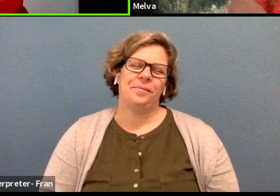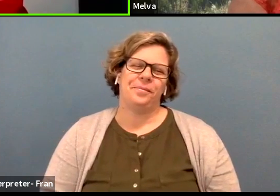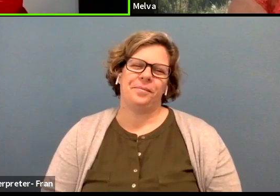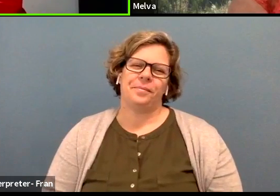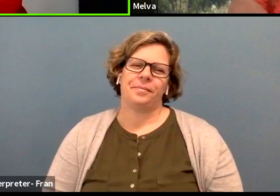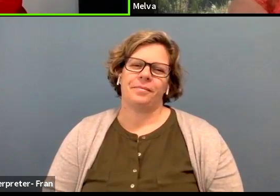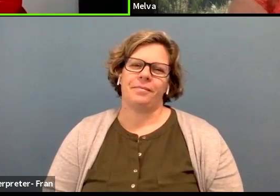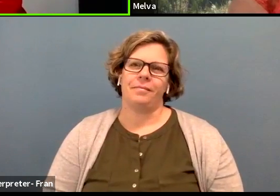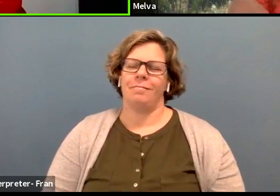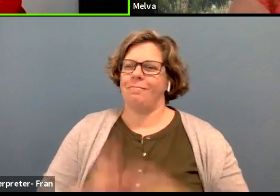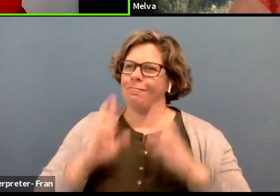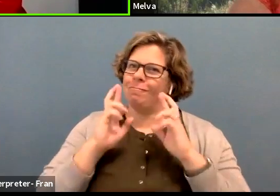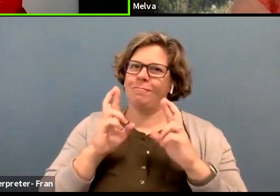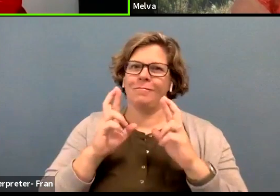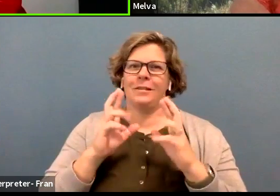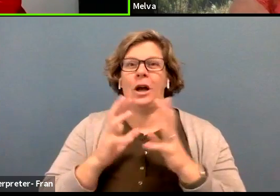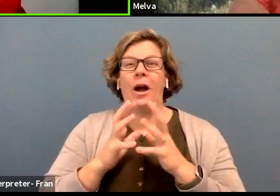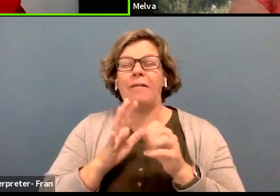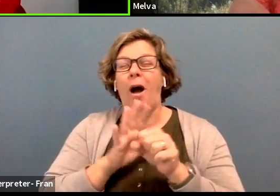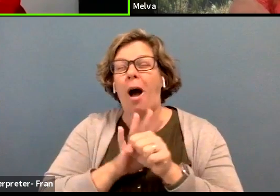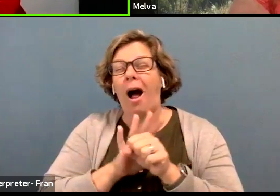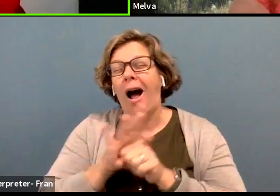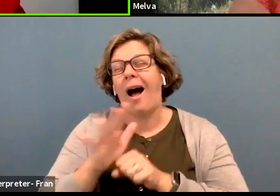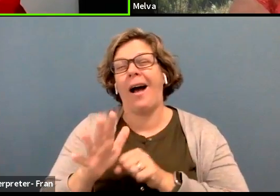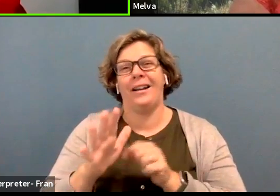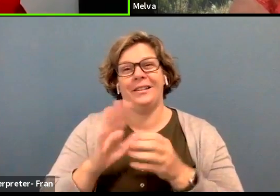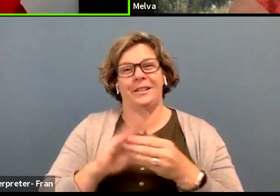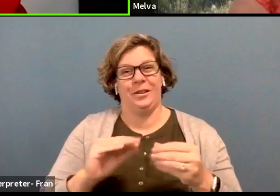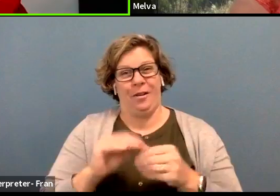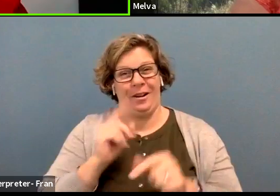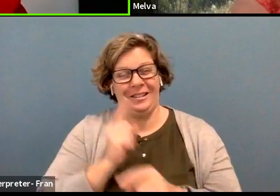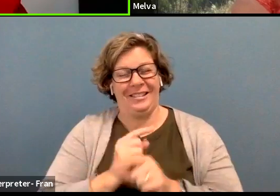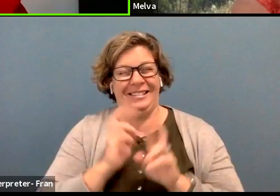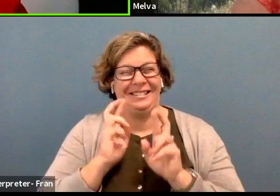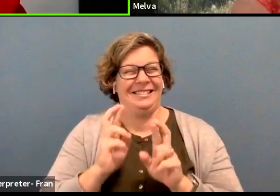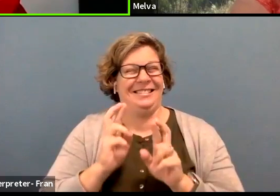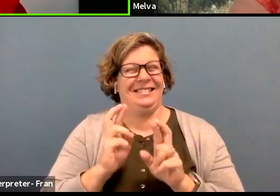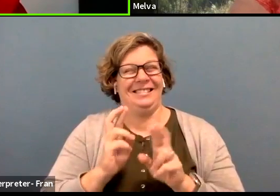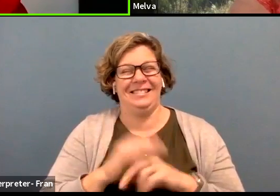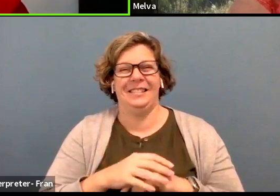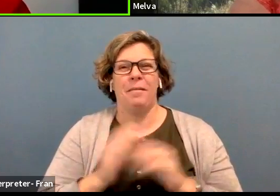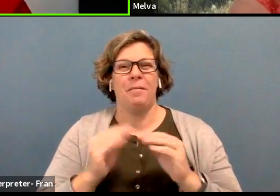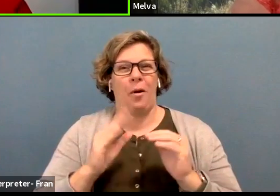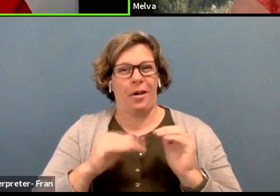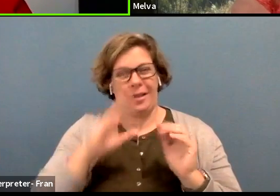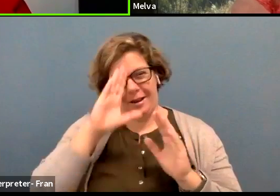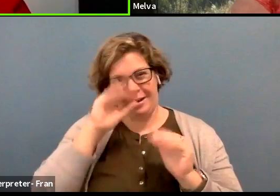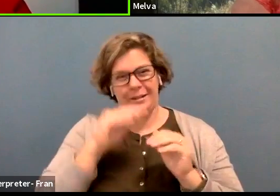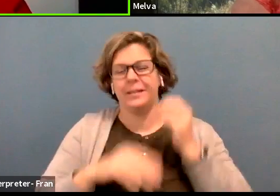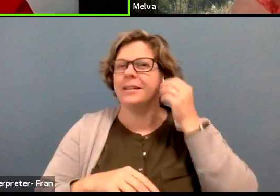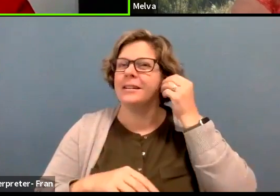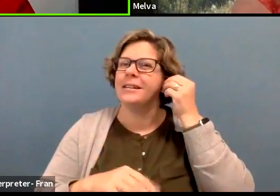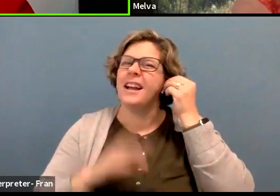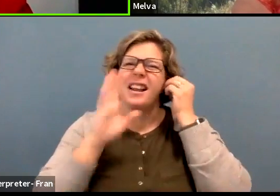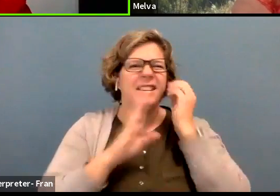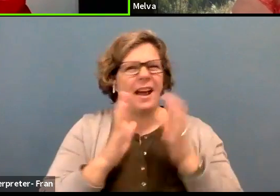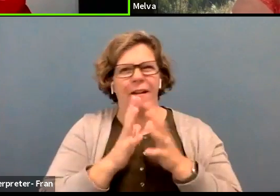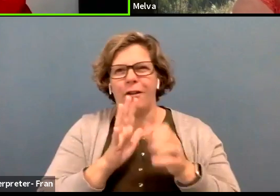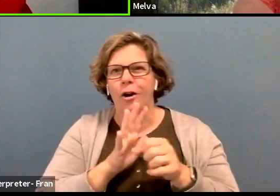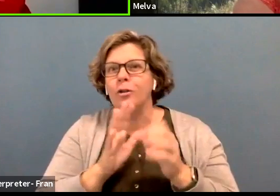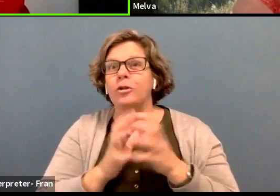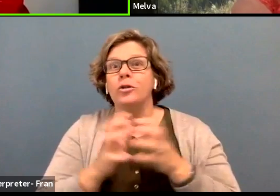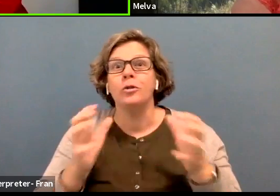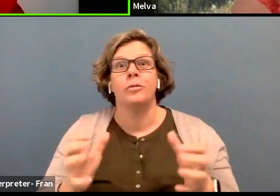We hope we have too many stories for Melva. We really do. There has never been too many stories. So